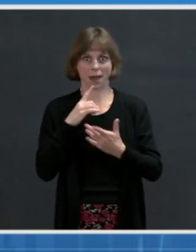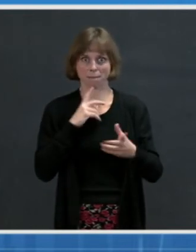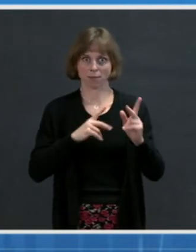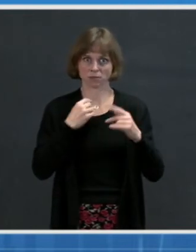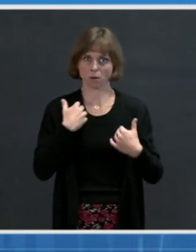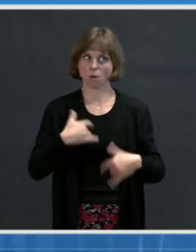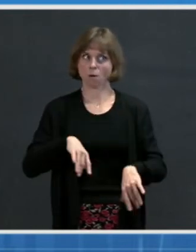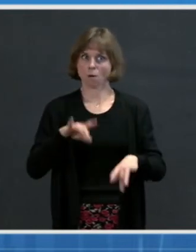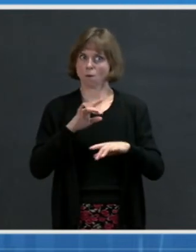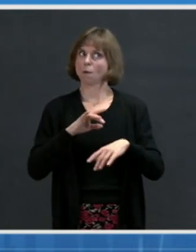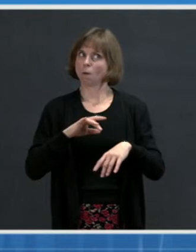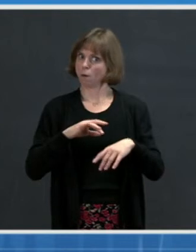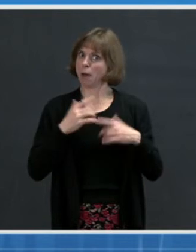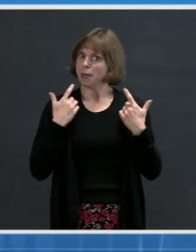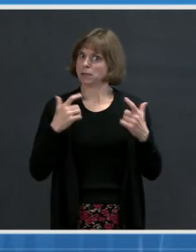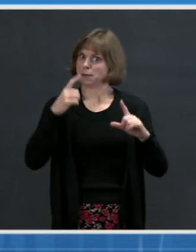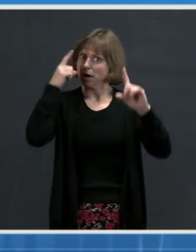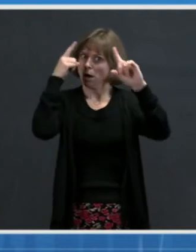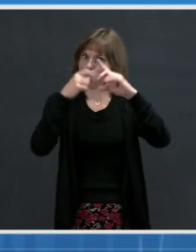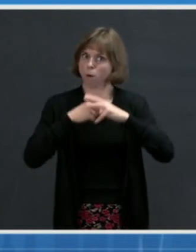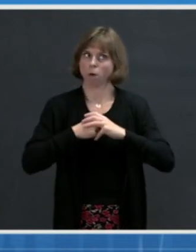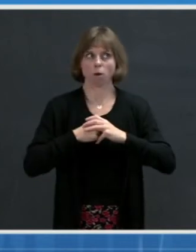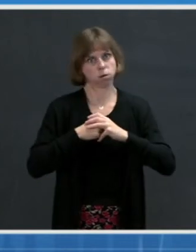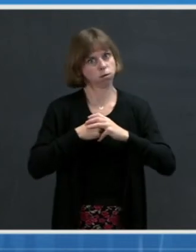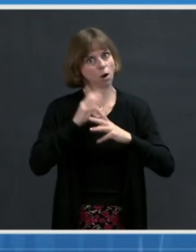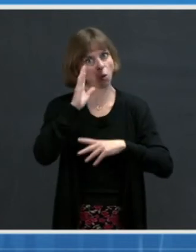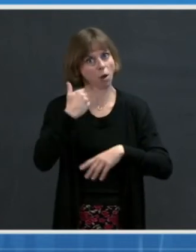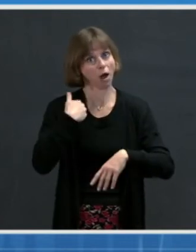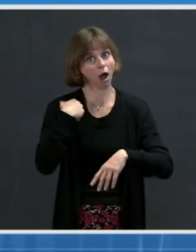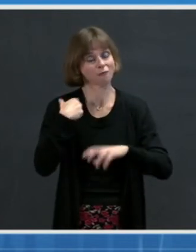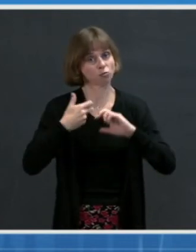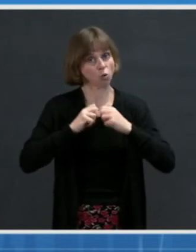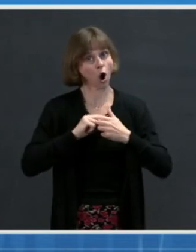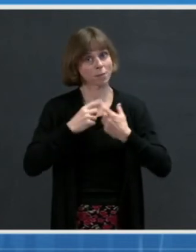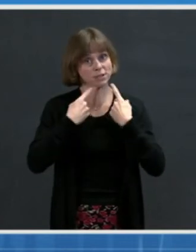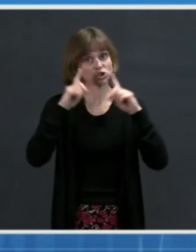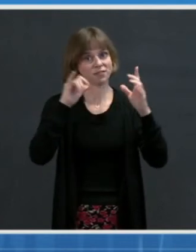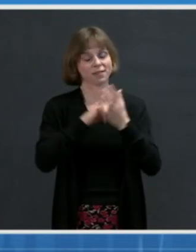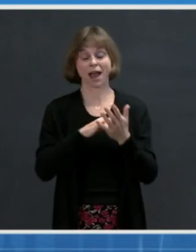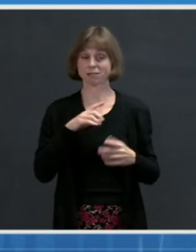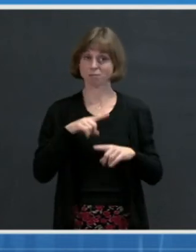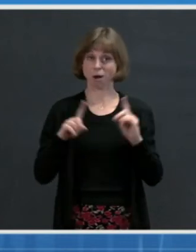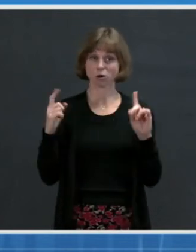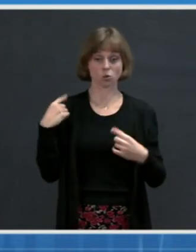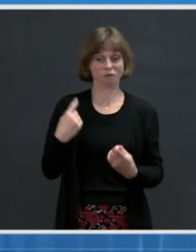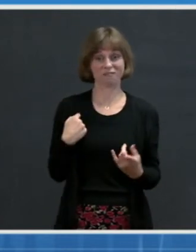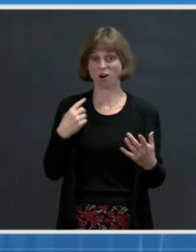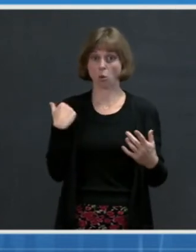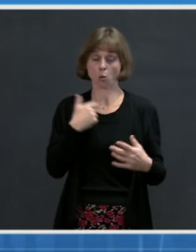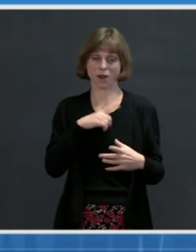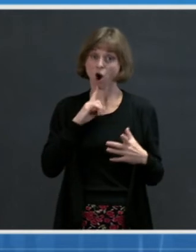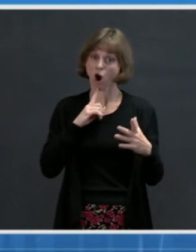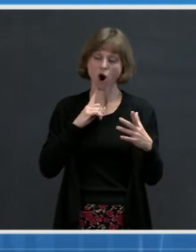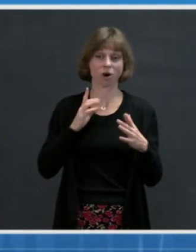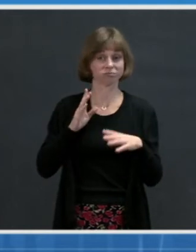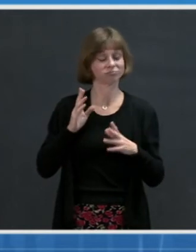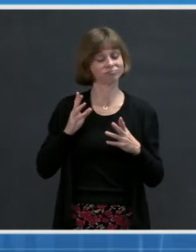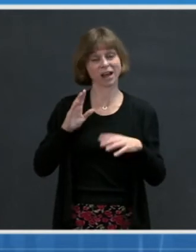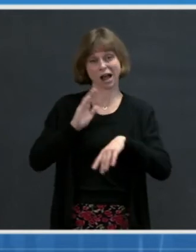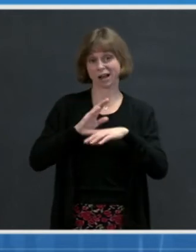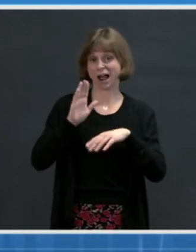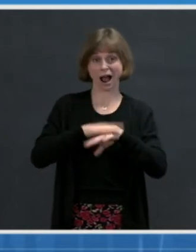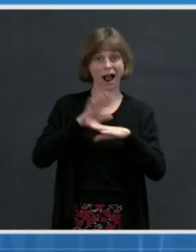about one that we would have real trouble reaching. So far, we are pacing ahead of that goal. The president pushes us